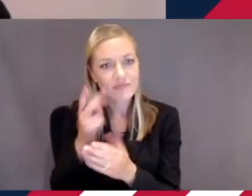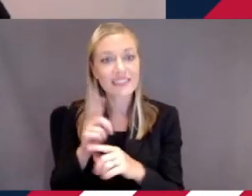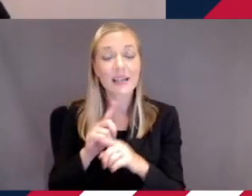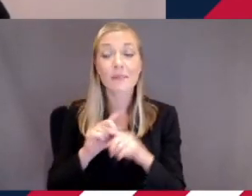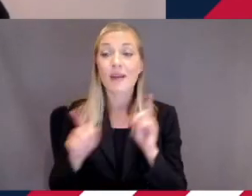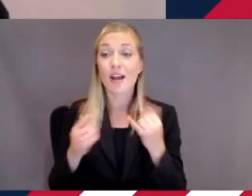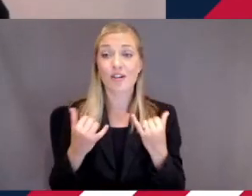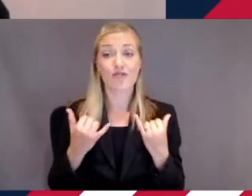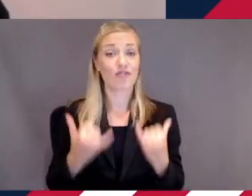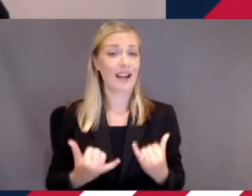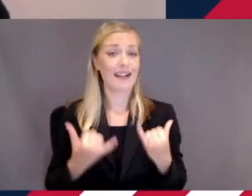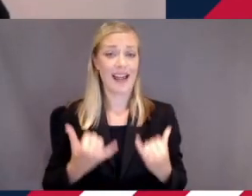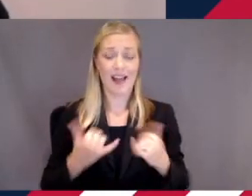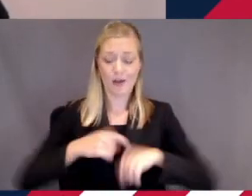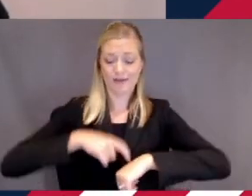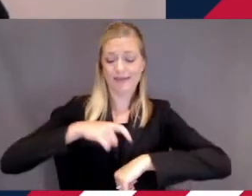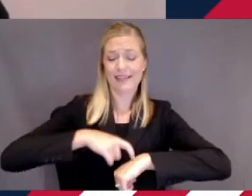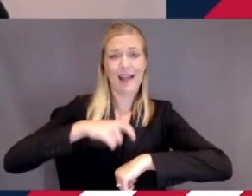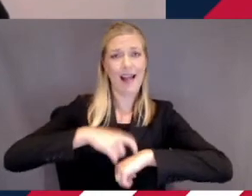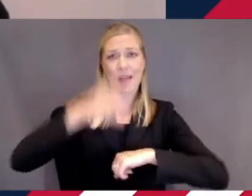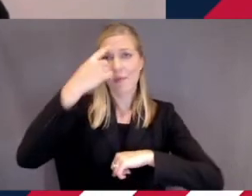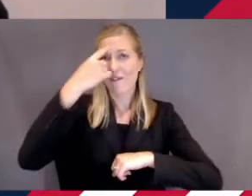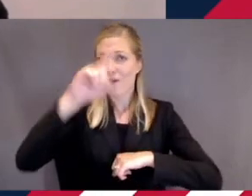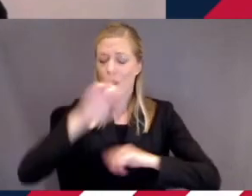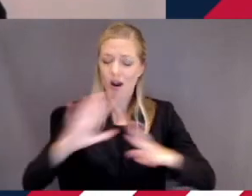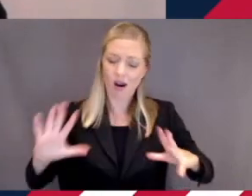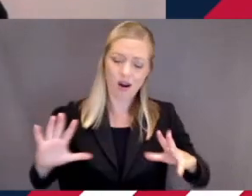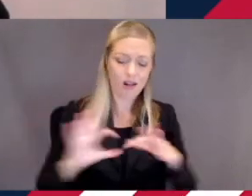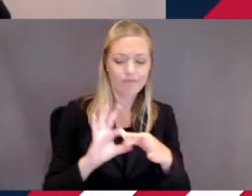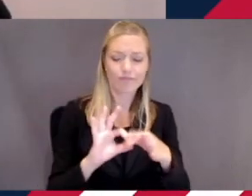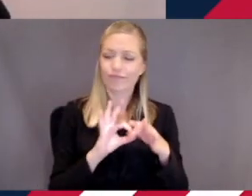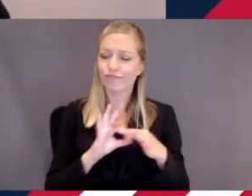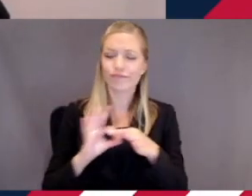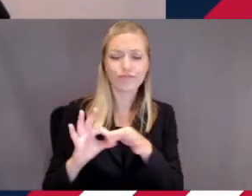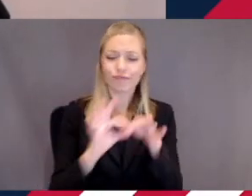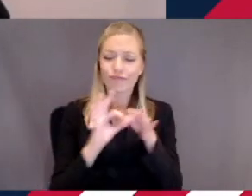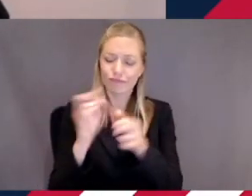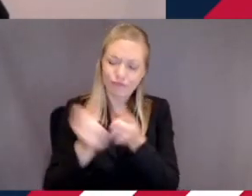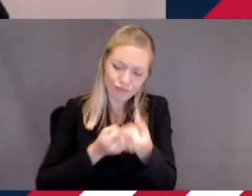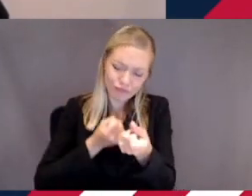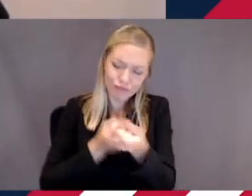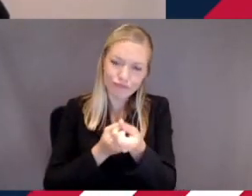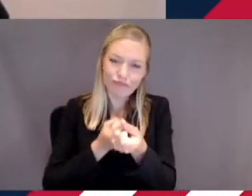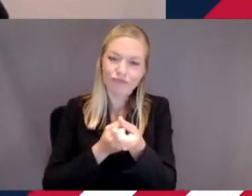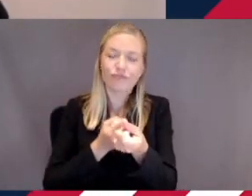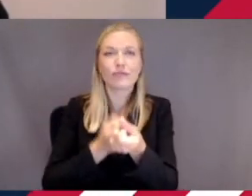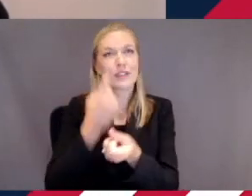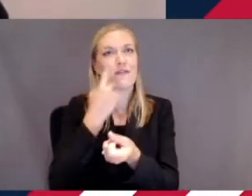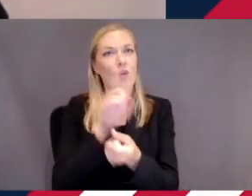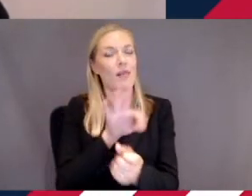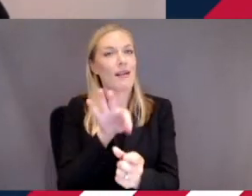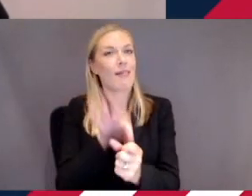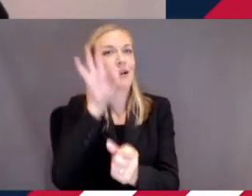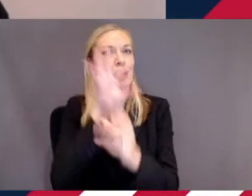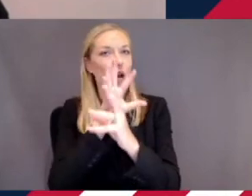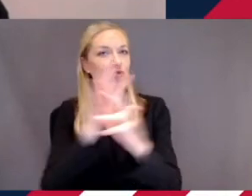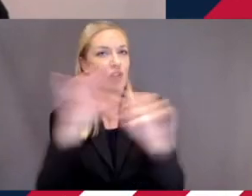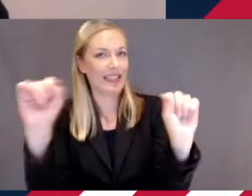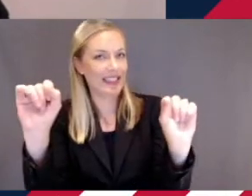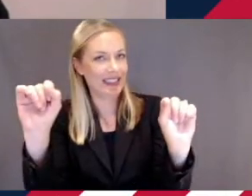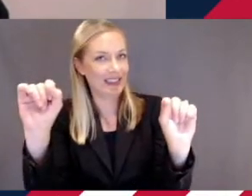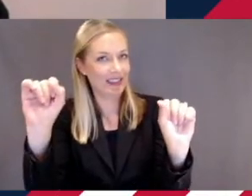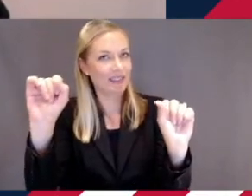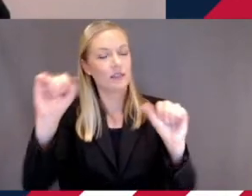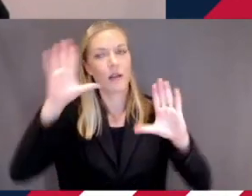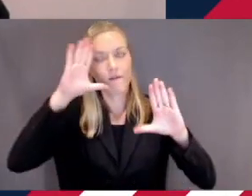pull together to make sure that we have the best unified effort going forward to elect our next president.